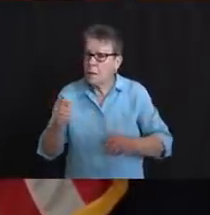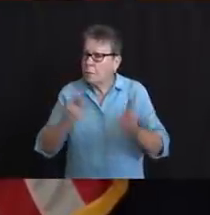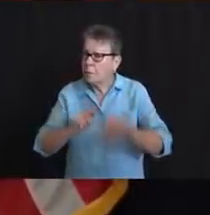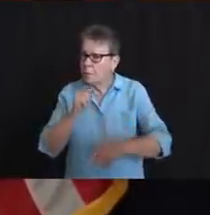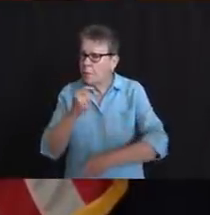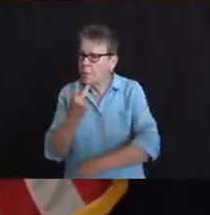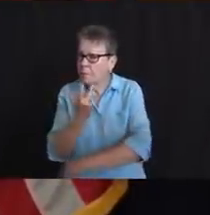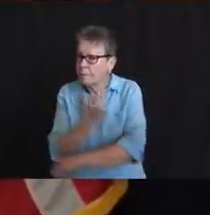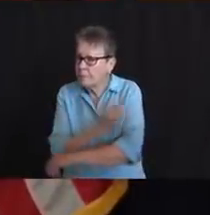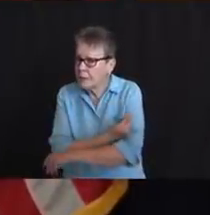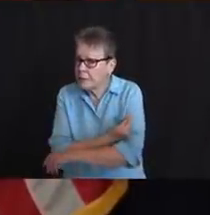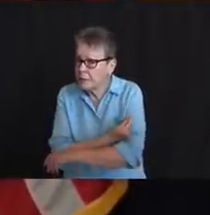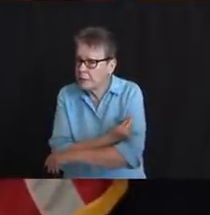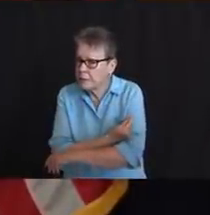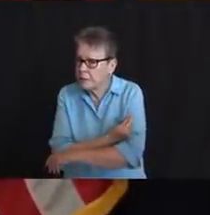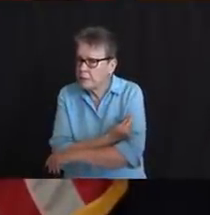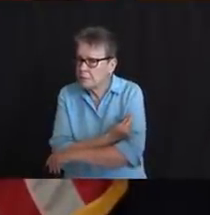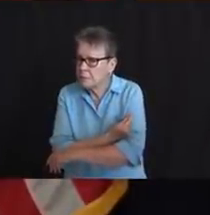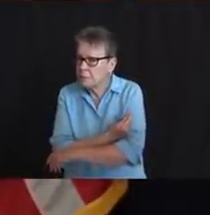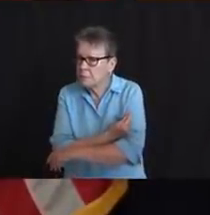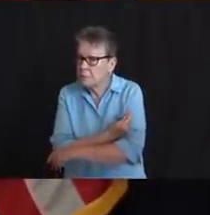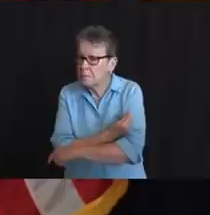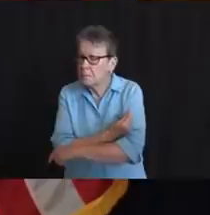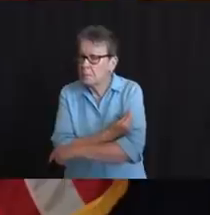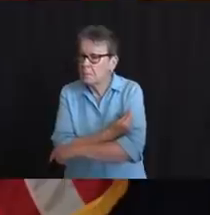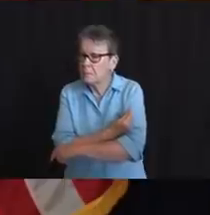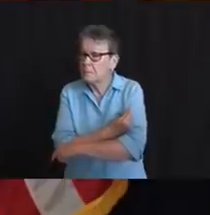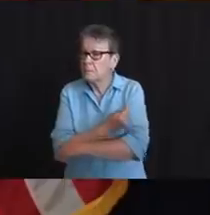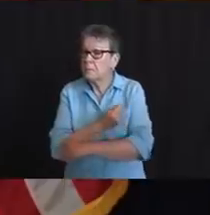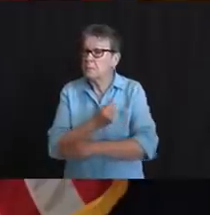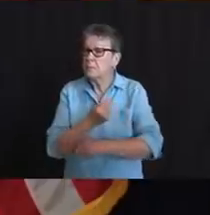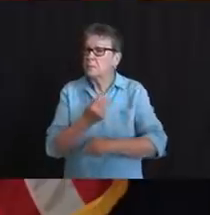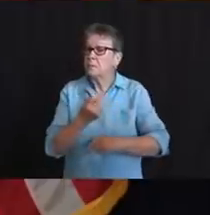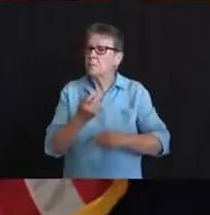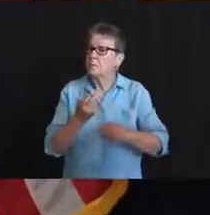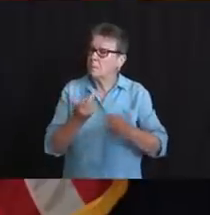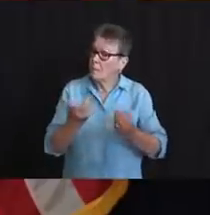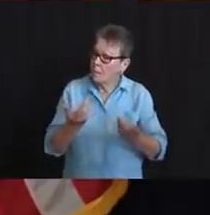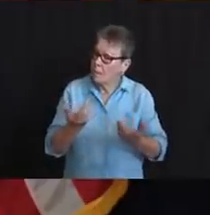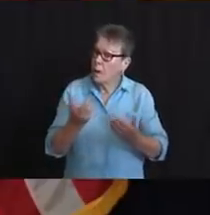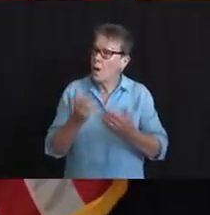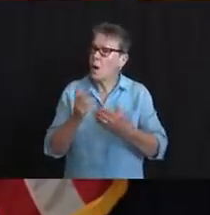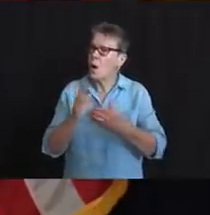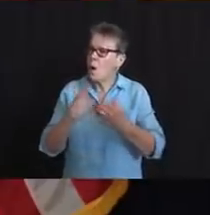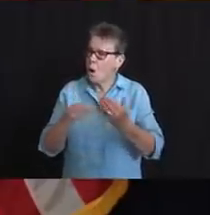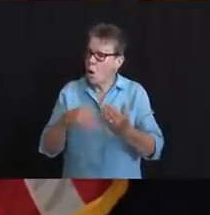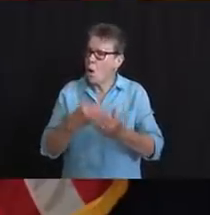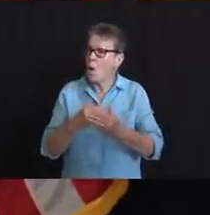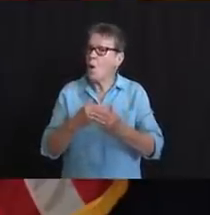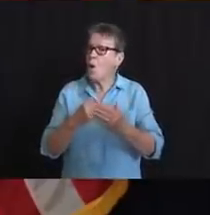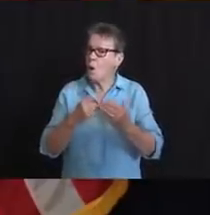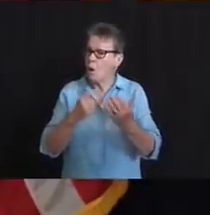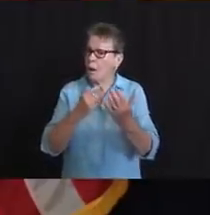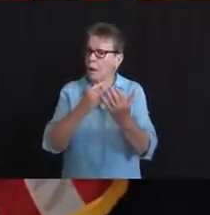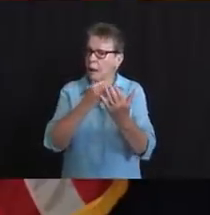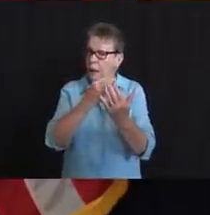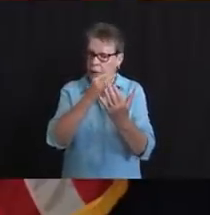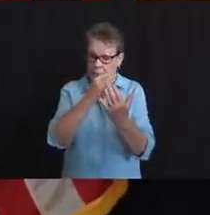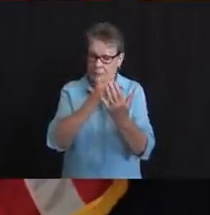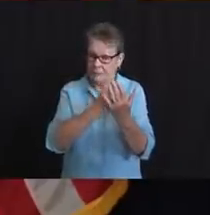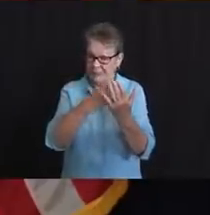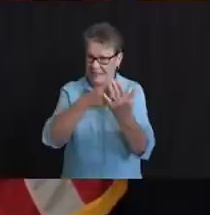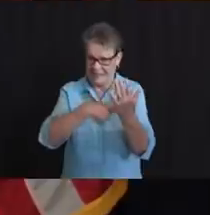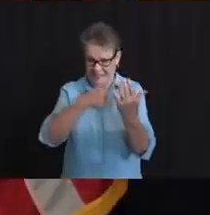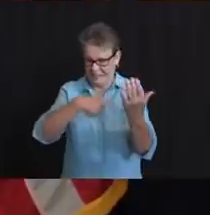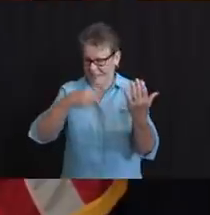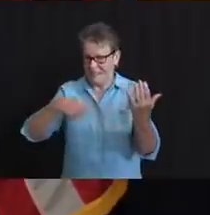the unvaccinated people while they're thinking about, and we strongly encourage them to get vaccinated. Because again, we